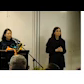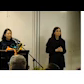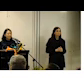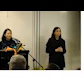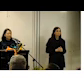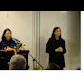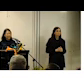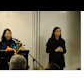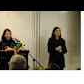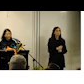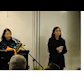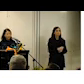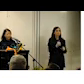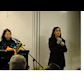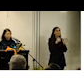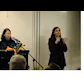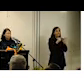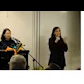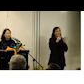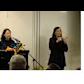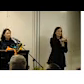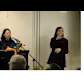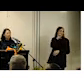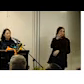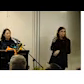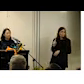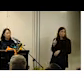have GABA shown in orange,